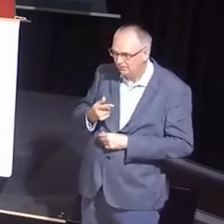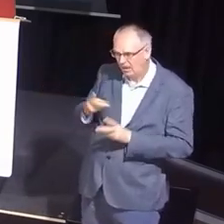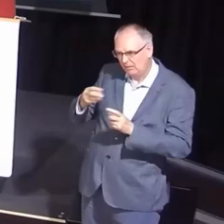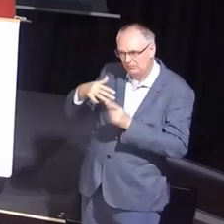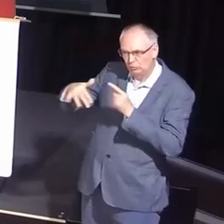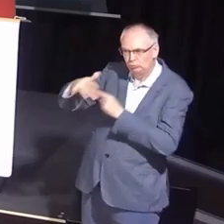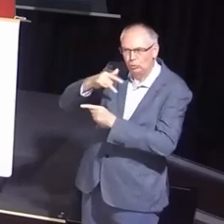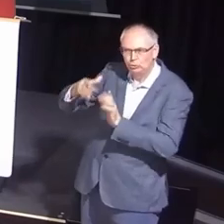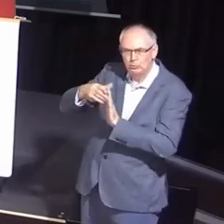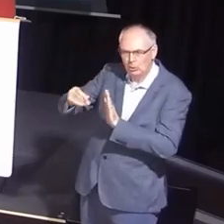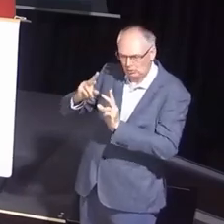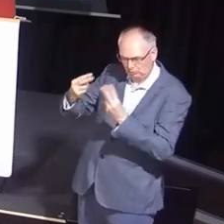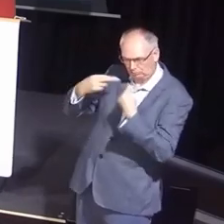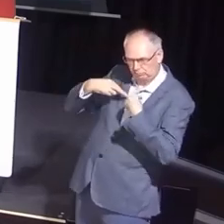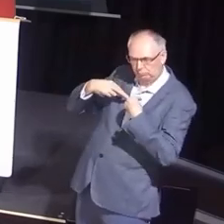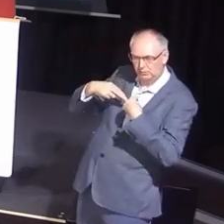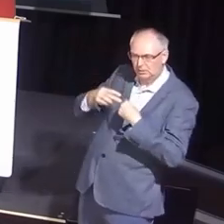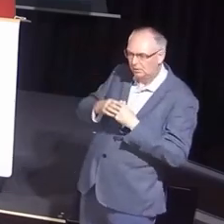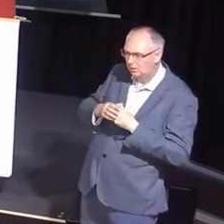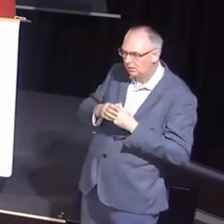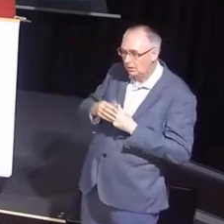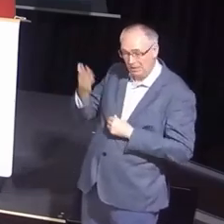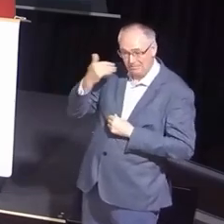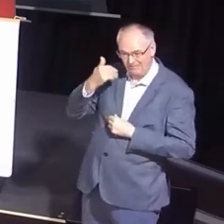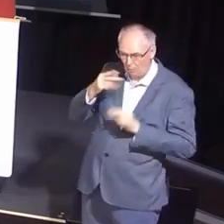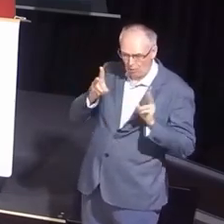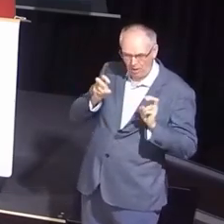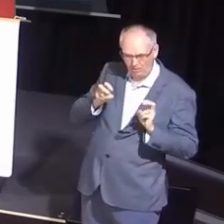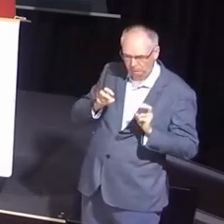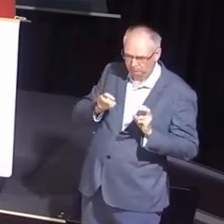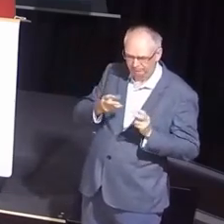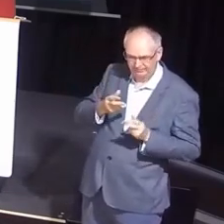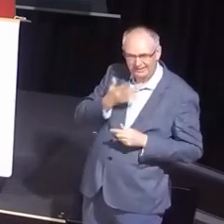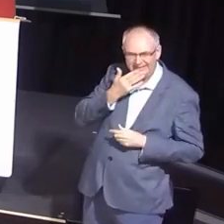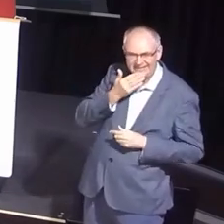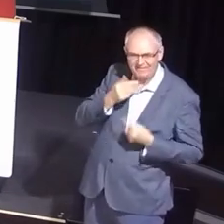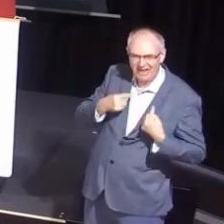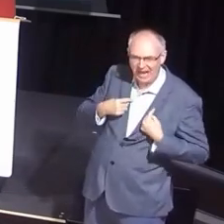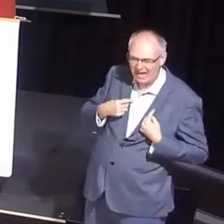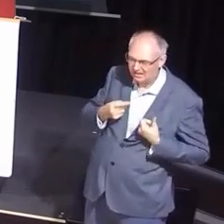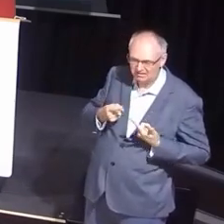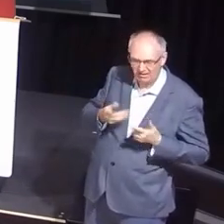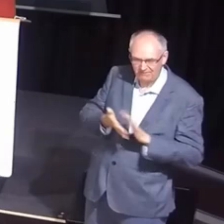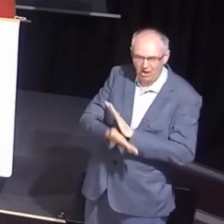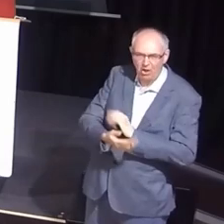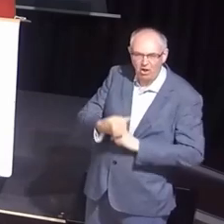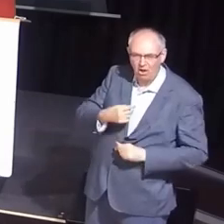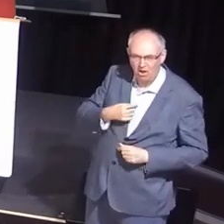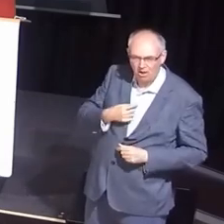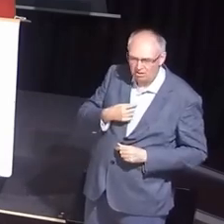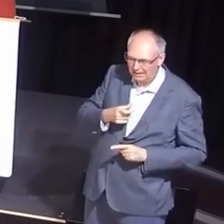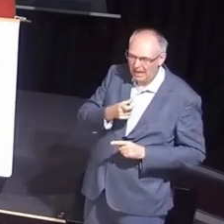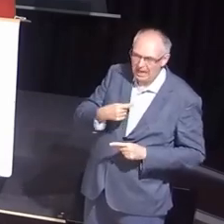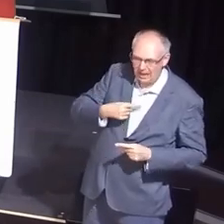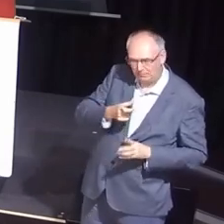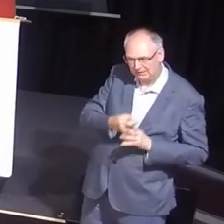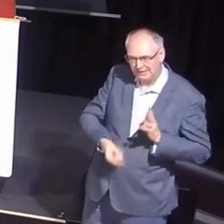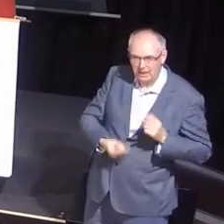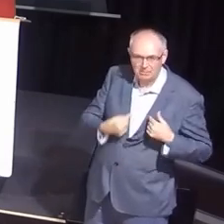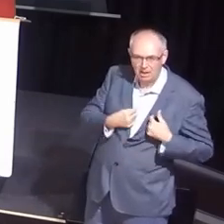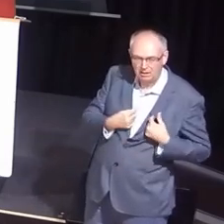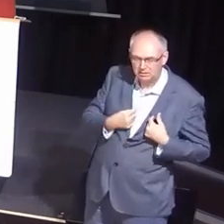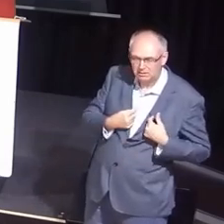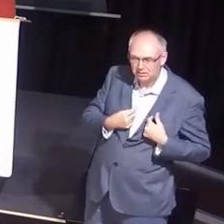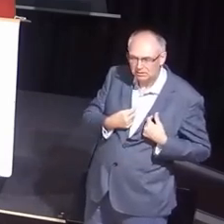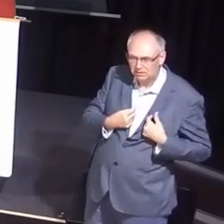in. Mm-hmm. So I used to see myself as having a defect, a flaw. Mm-hmm. I had a disability. It was a thing that I had that was a flaw with me. But